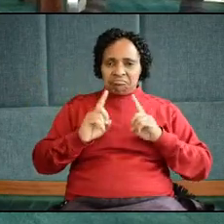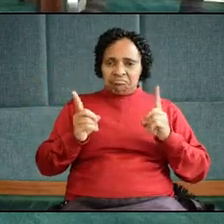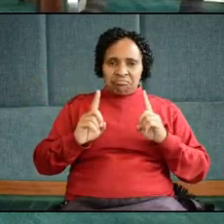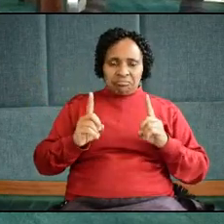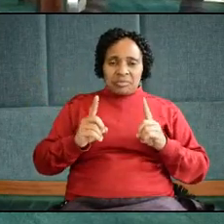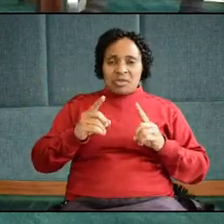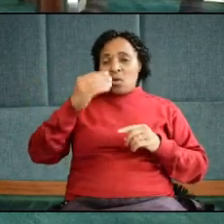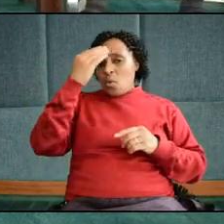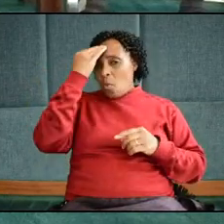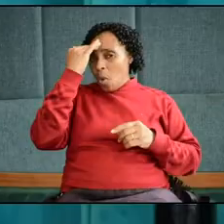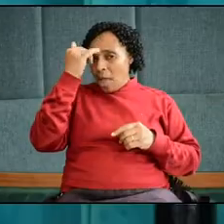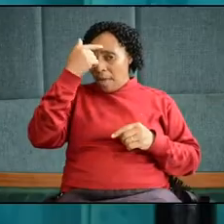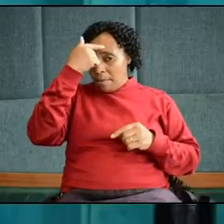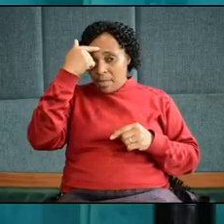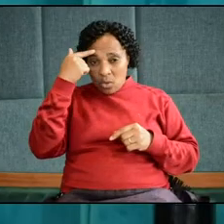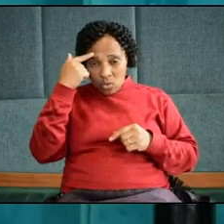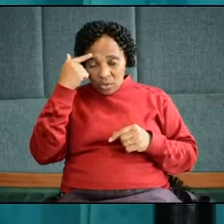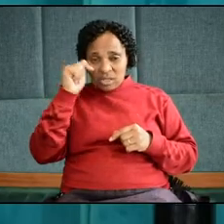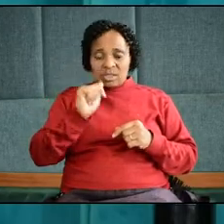Because